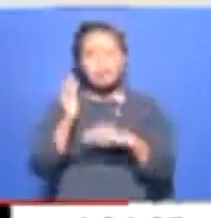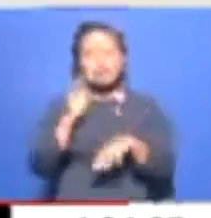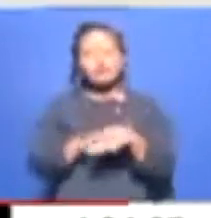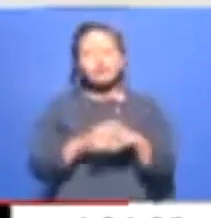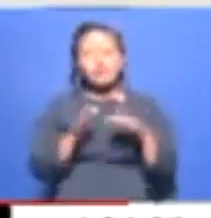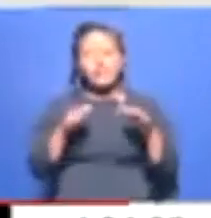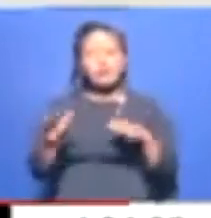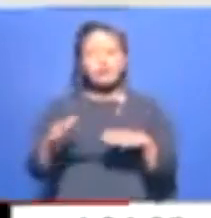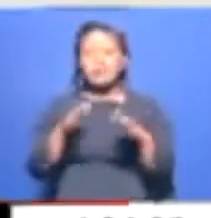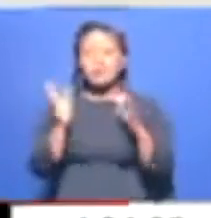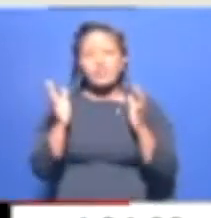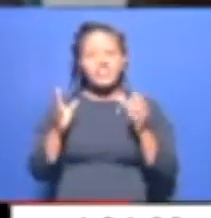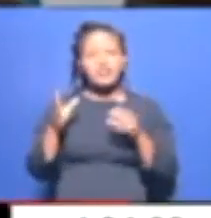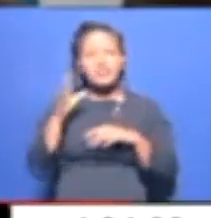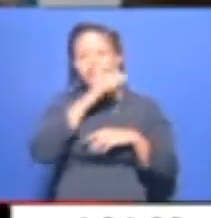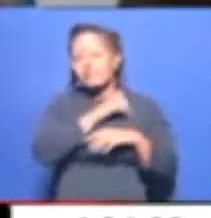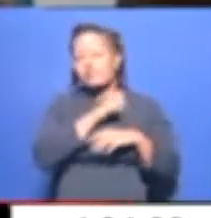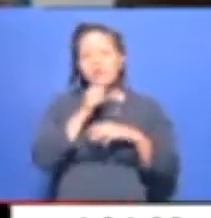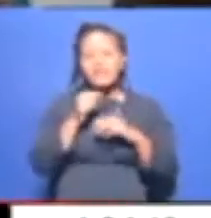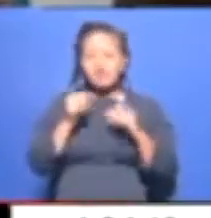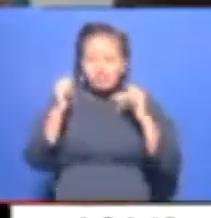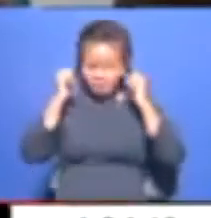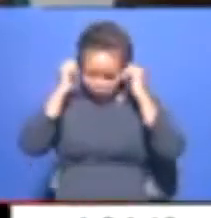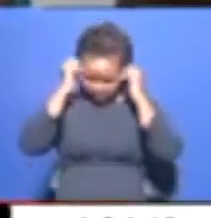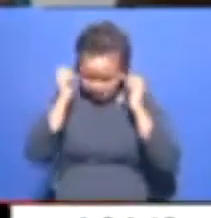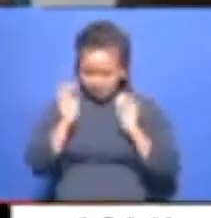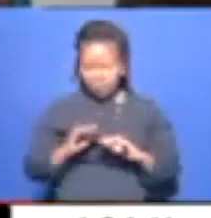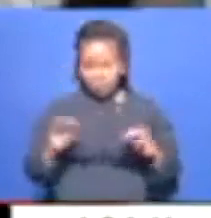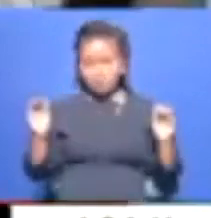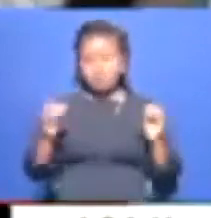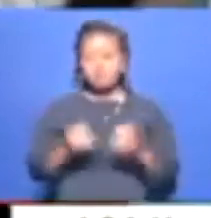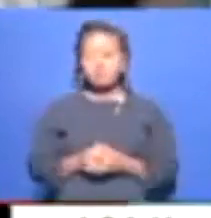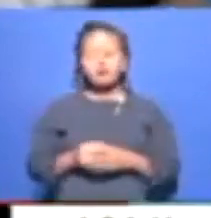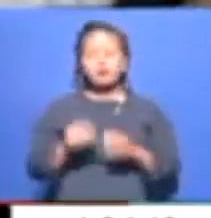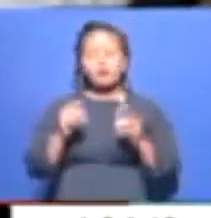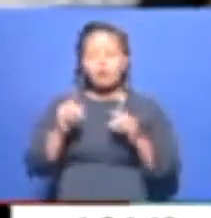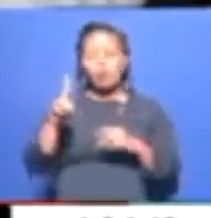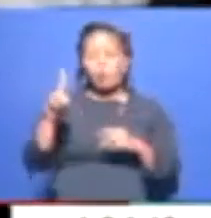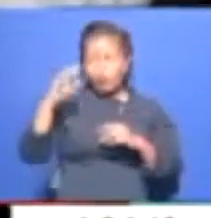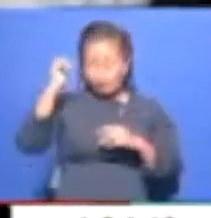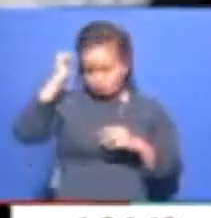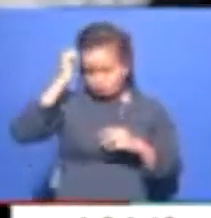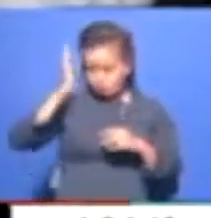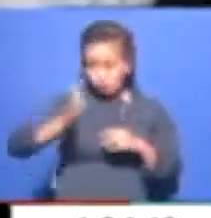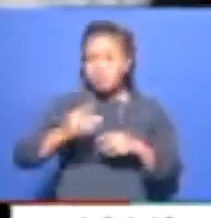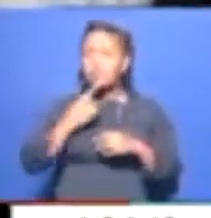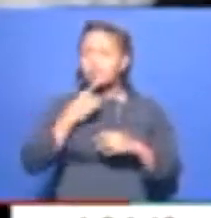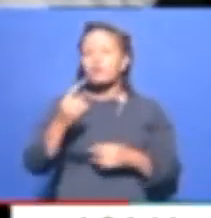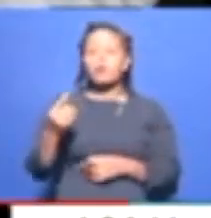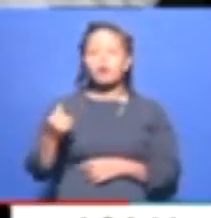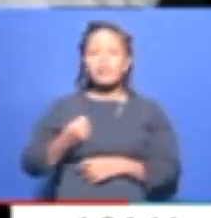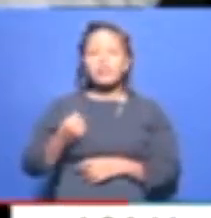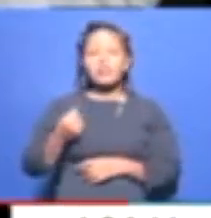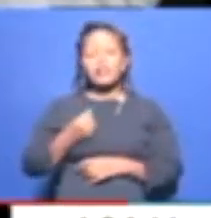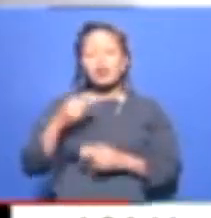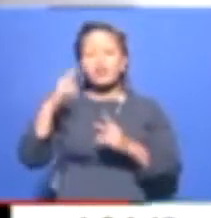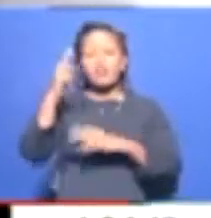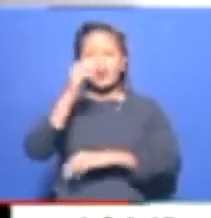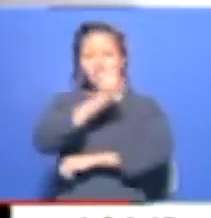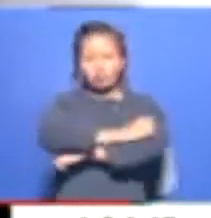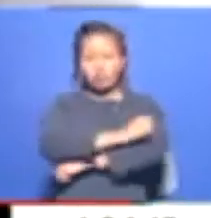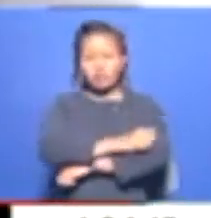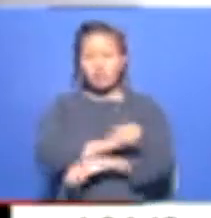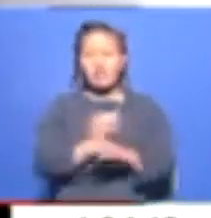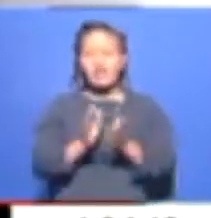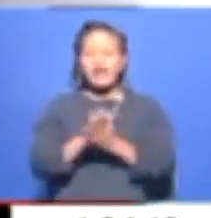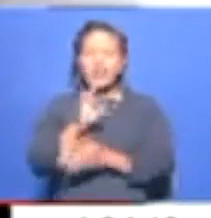they don't miss in higher education. Fardosa Ali, a student at Moy Girls Secondary School Mandera and a beneficiary of the